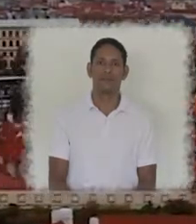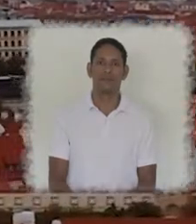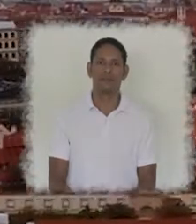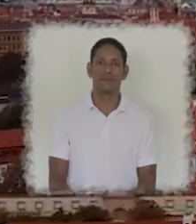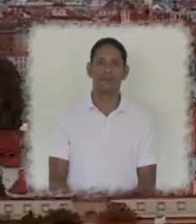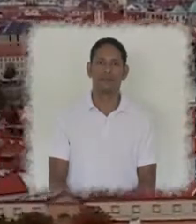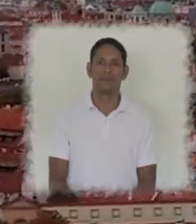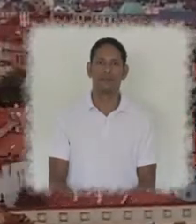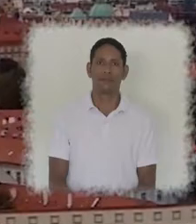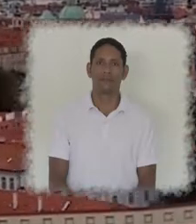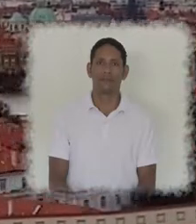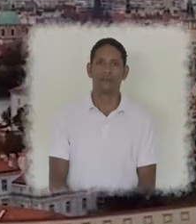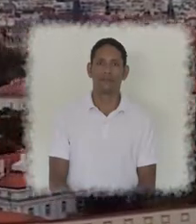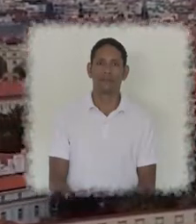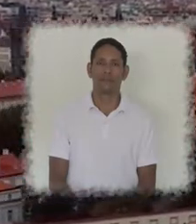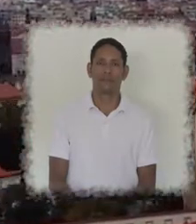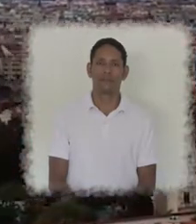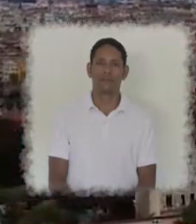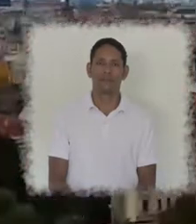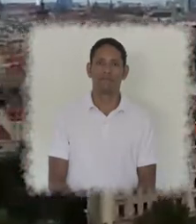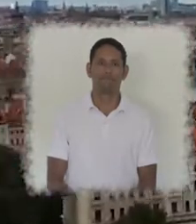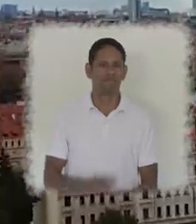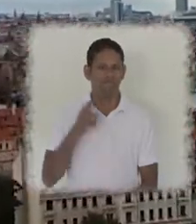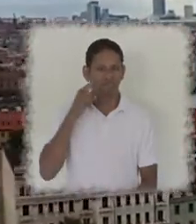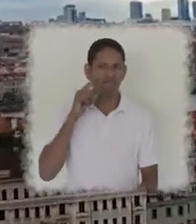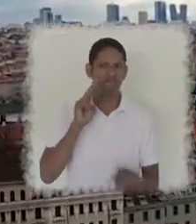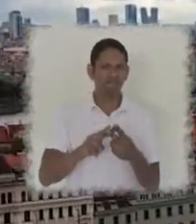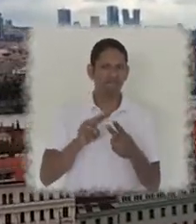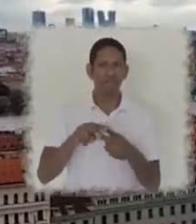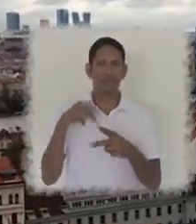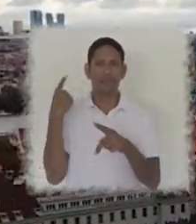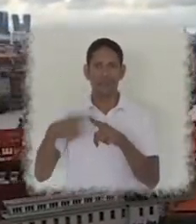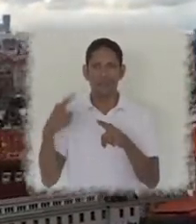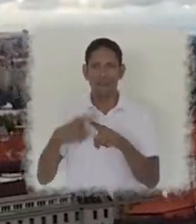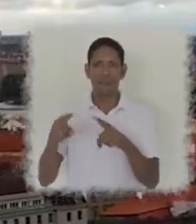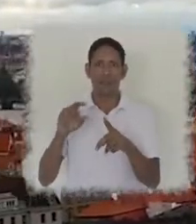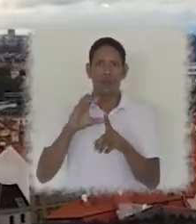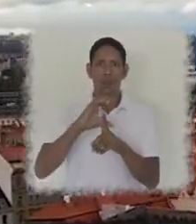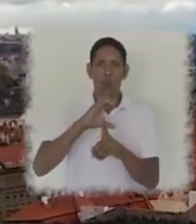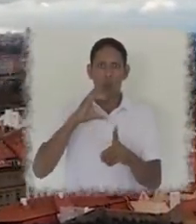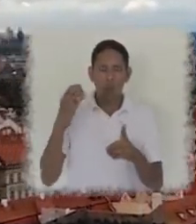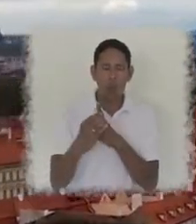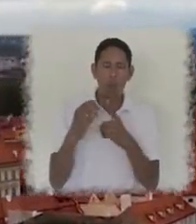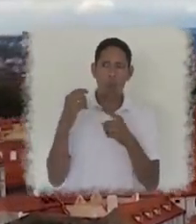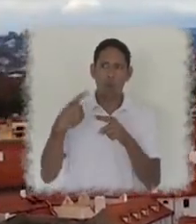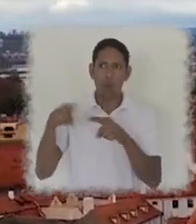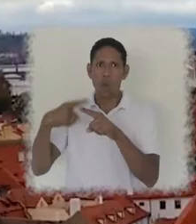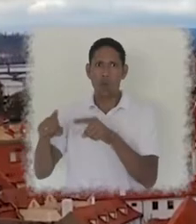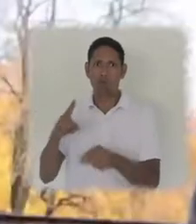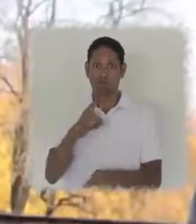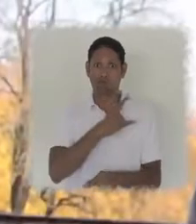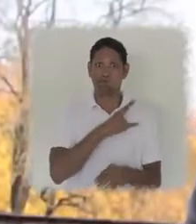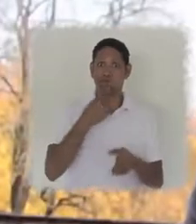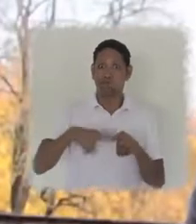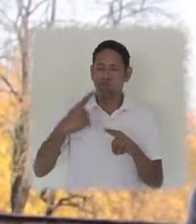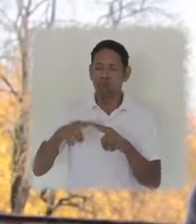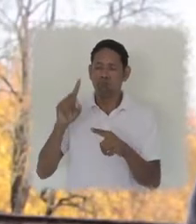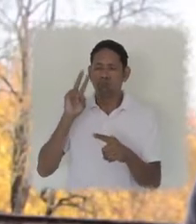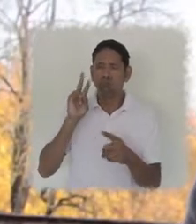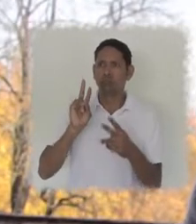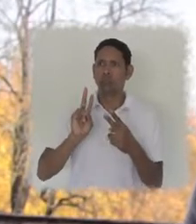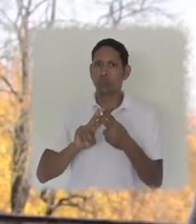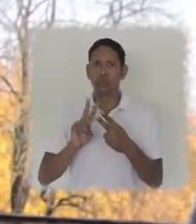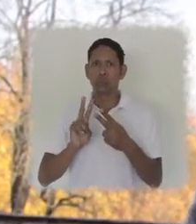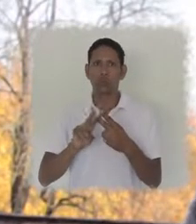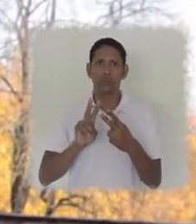the differences between politics, economics, religion, and culture. So it's like a really big, big university just being